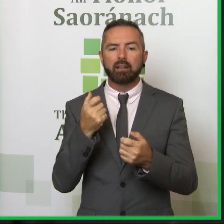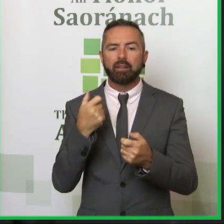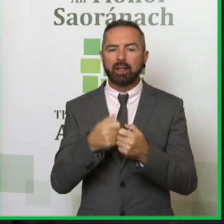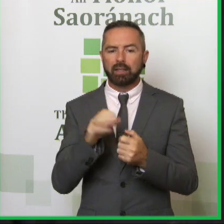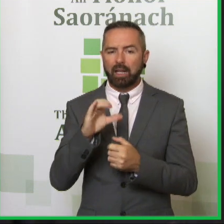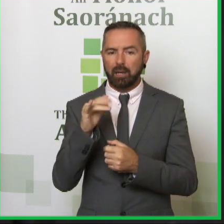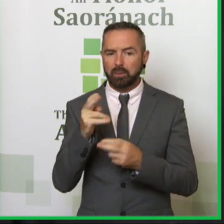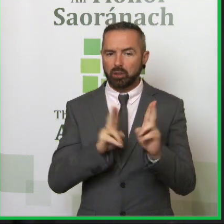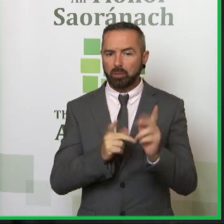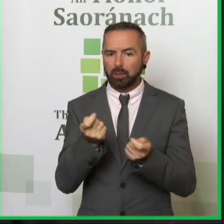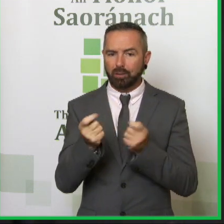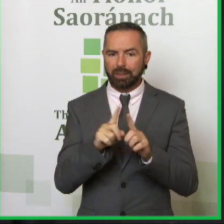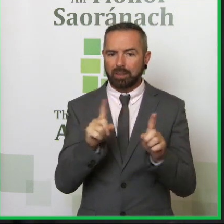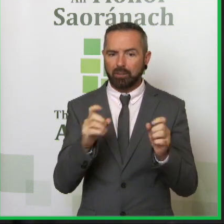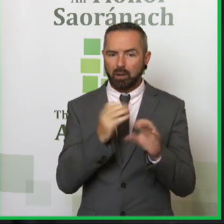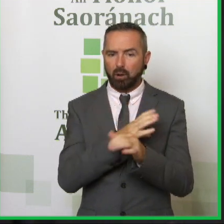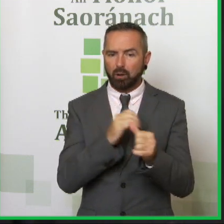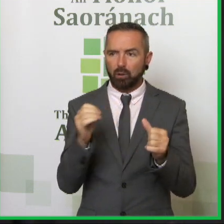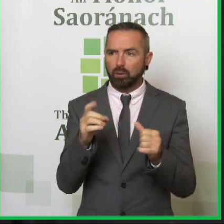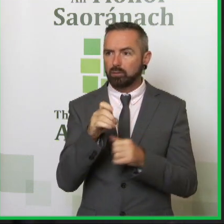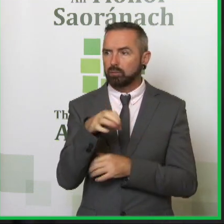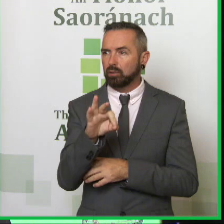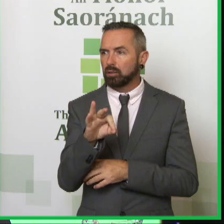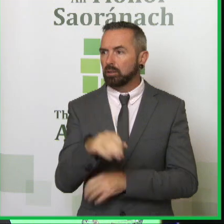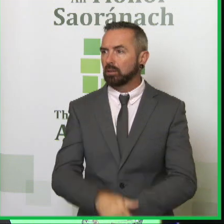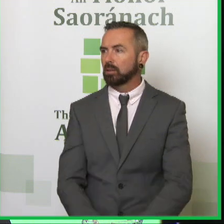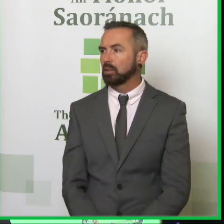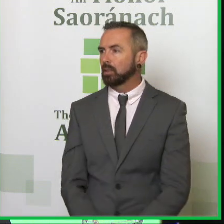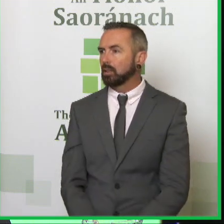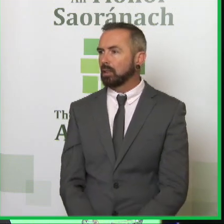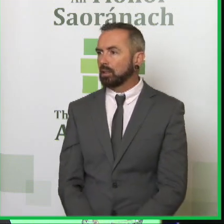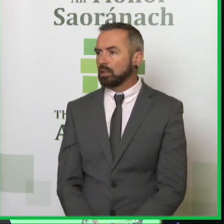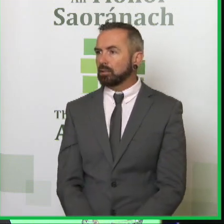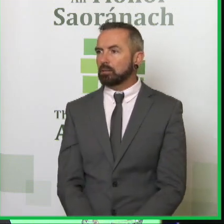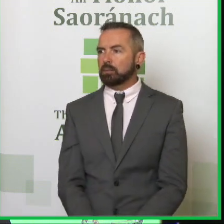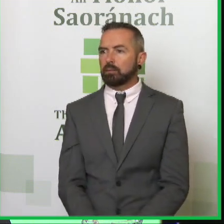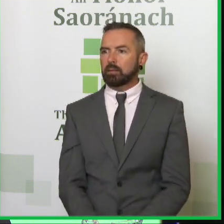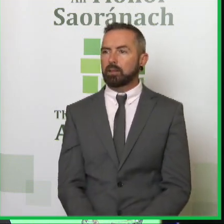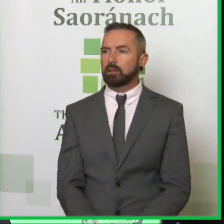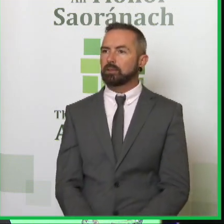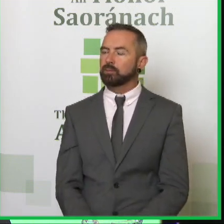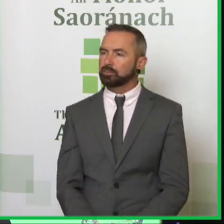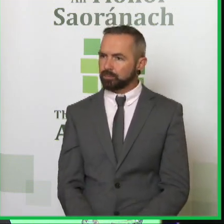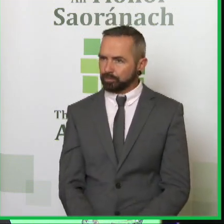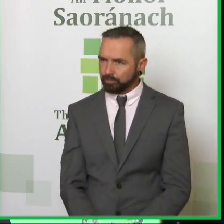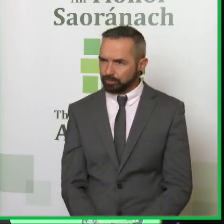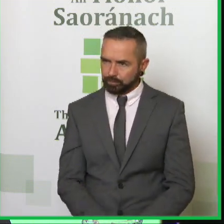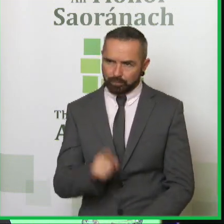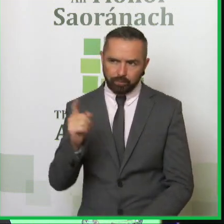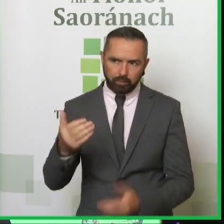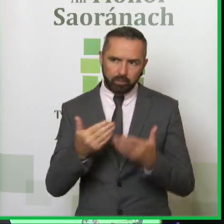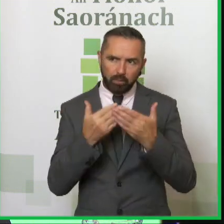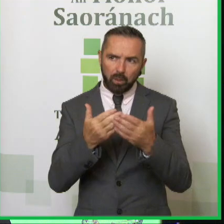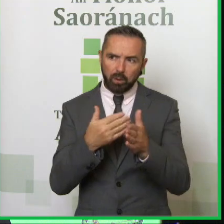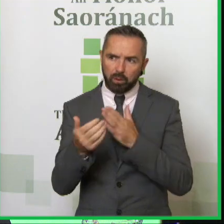should probably be treated differently to all other drugs. And can you just clarify, Rebecca? Can you just clarify your proposal is that wording